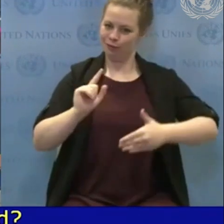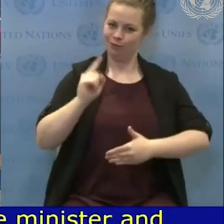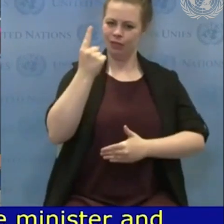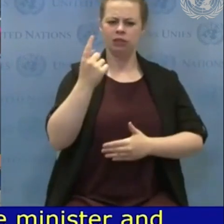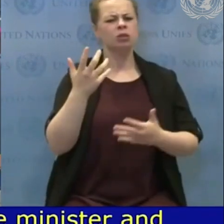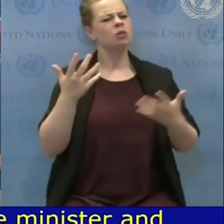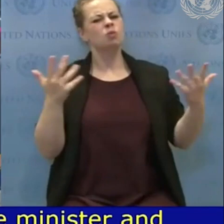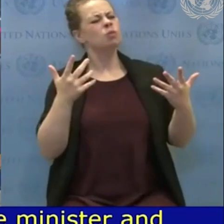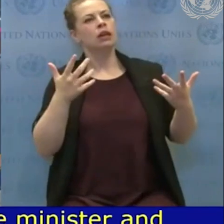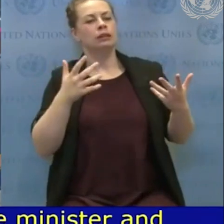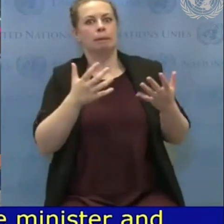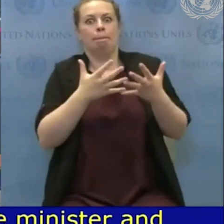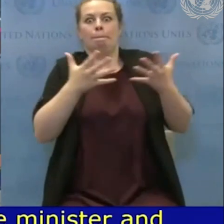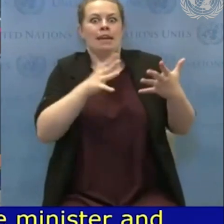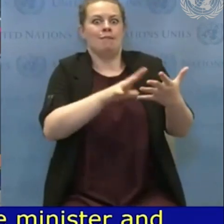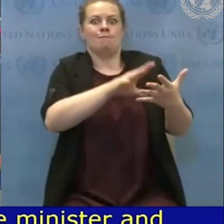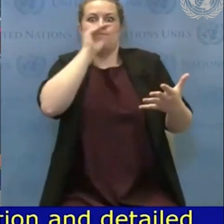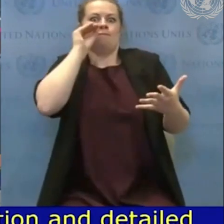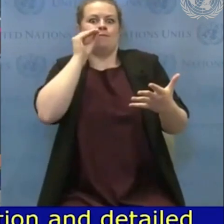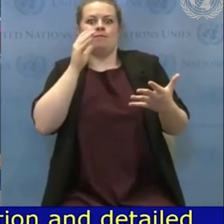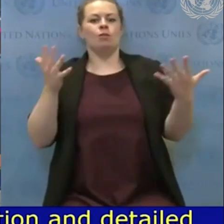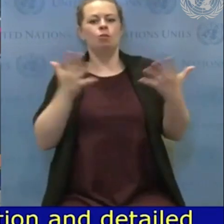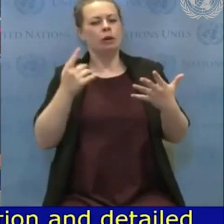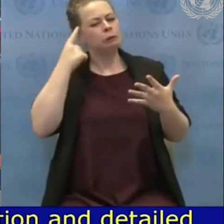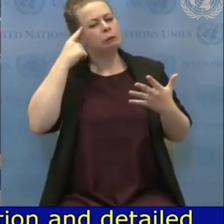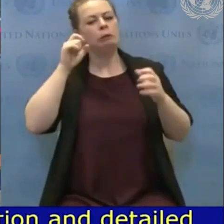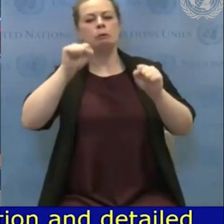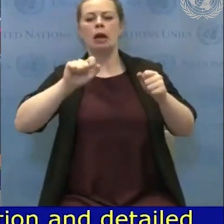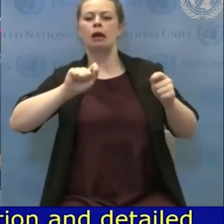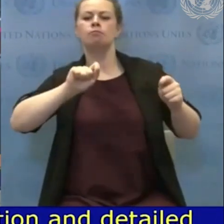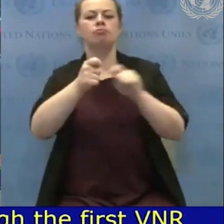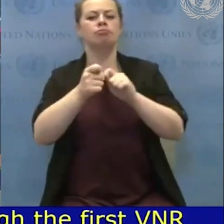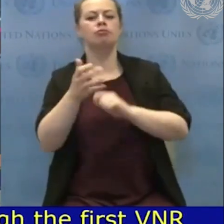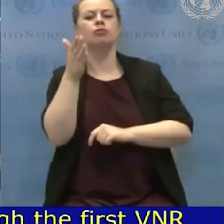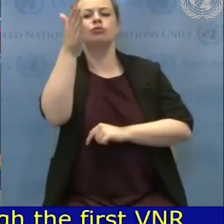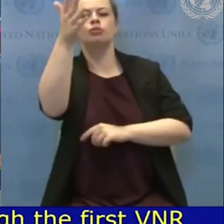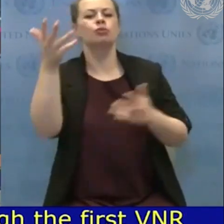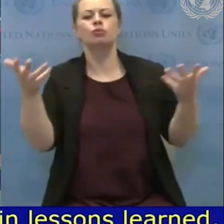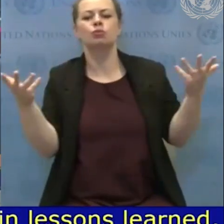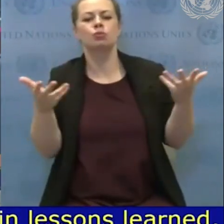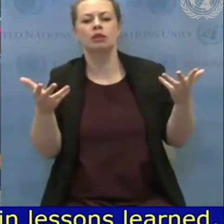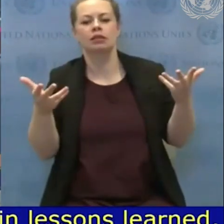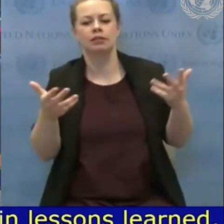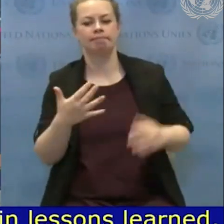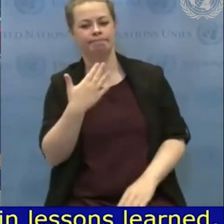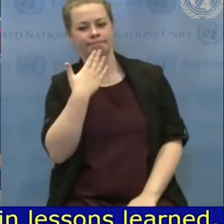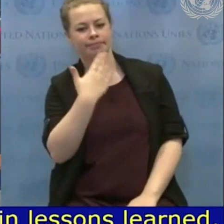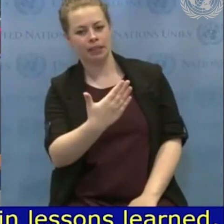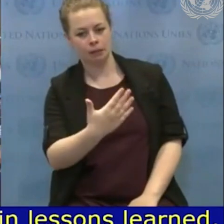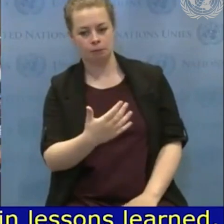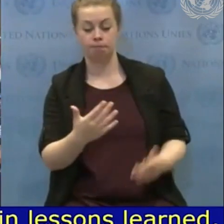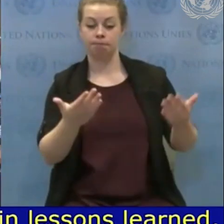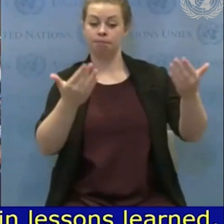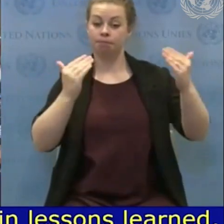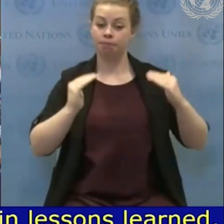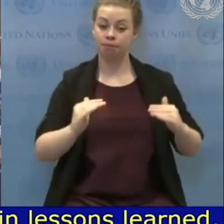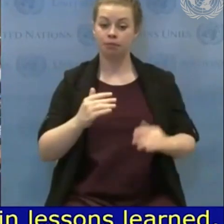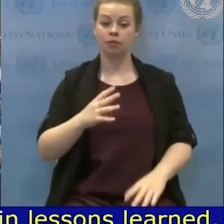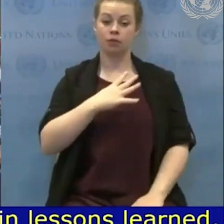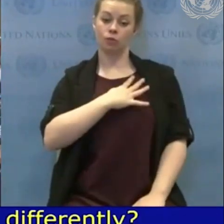have done differently? Thank you. Thank you, Iceland. Croatia.